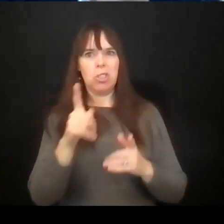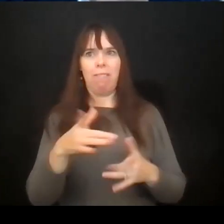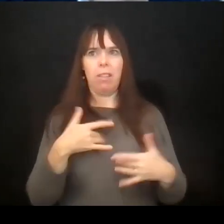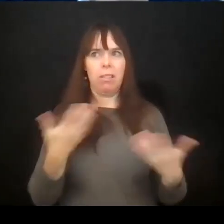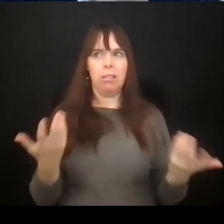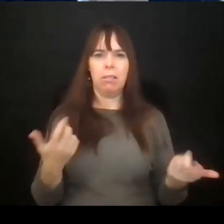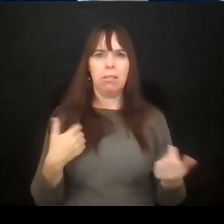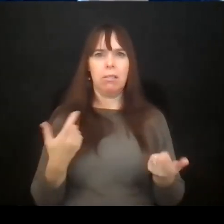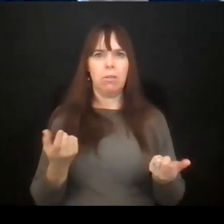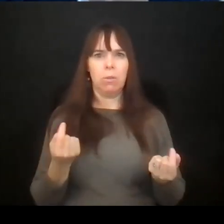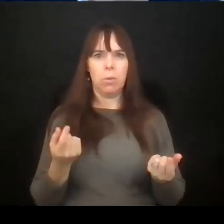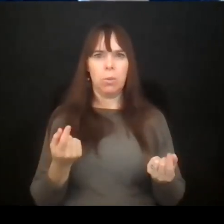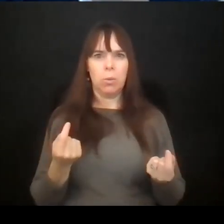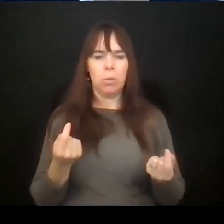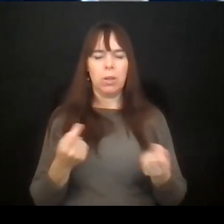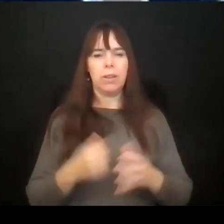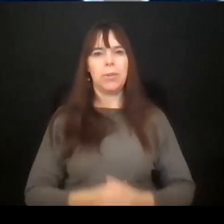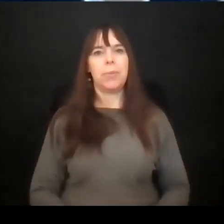in her life.